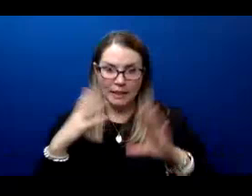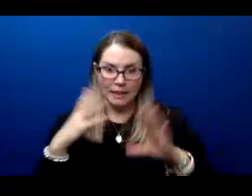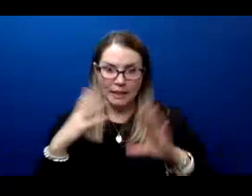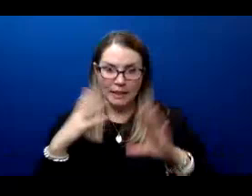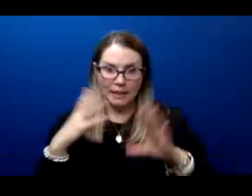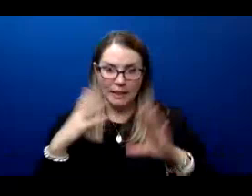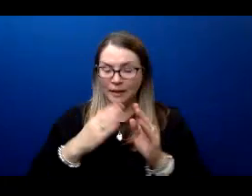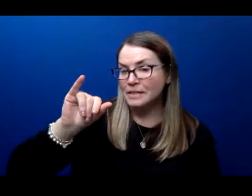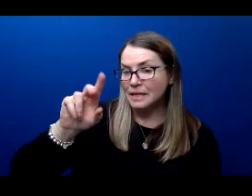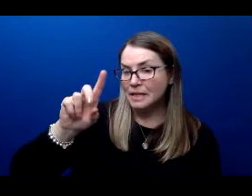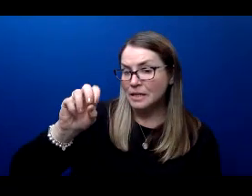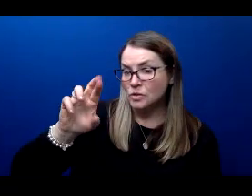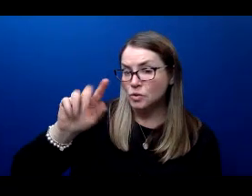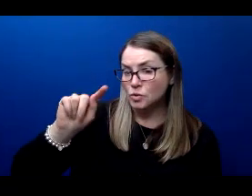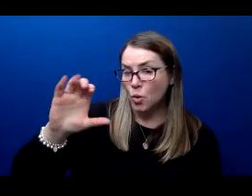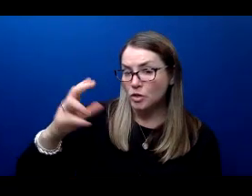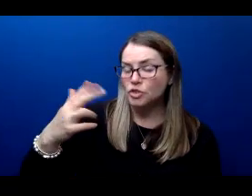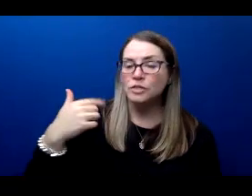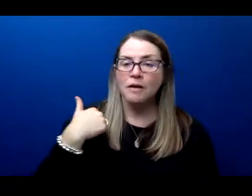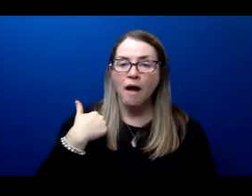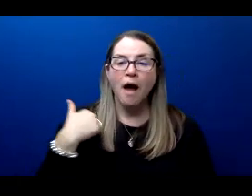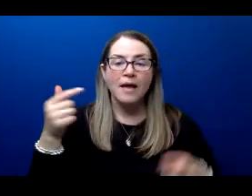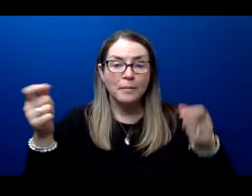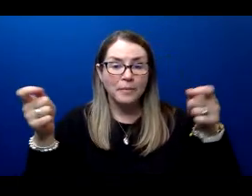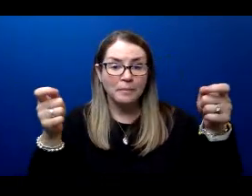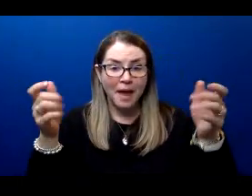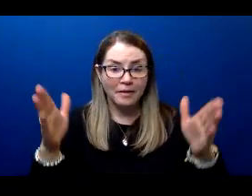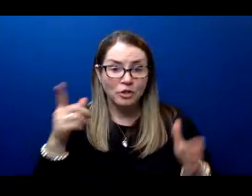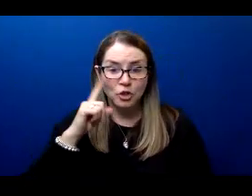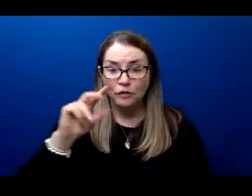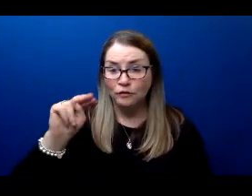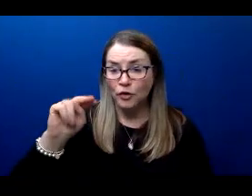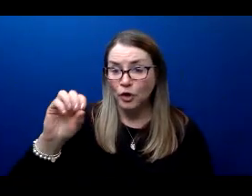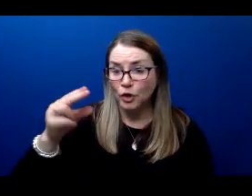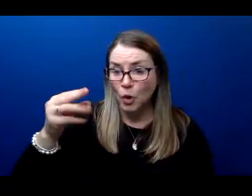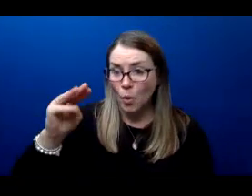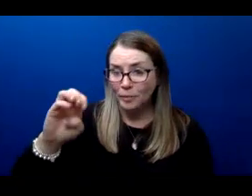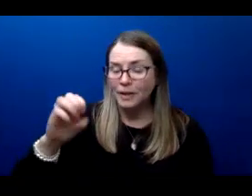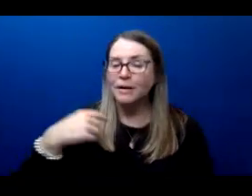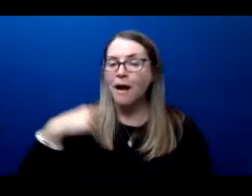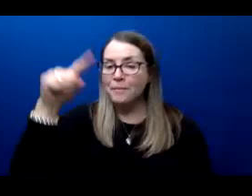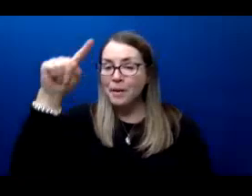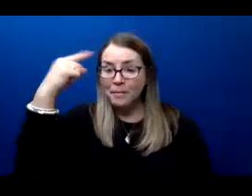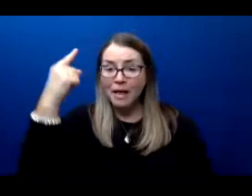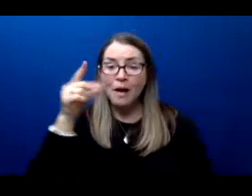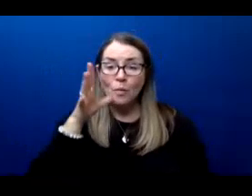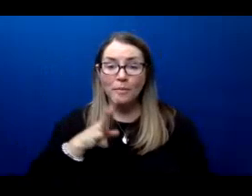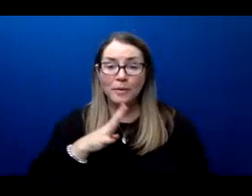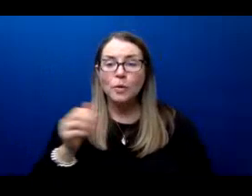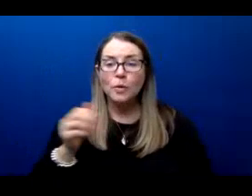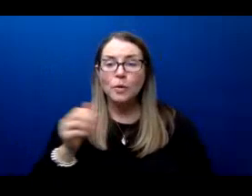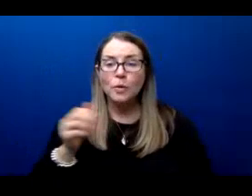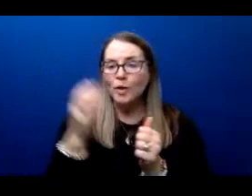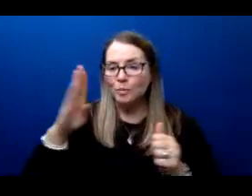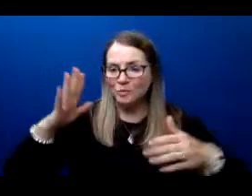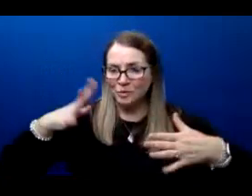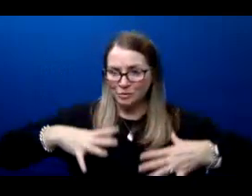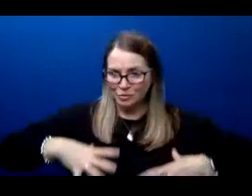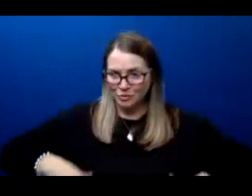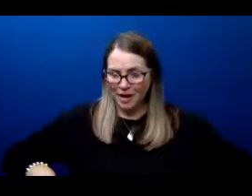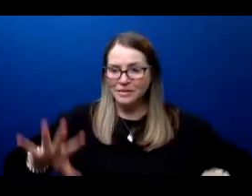program manager. And for descriptive purposes, I am a Black woman. I'm wearing a denim dress. I have my hair styled in